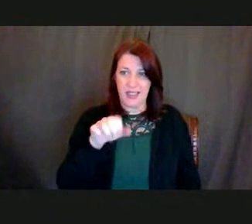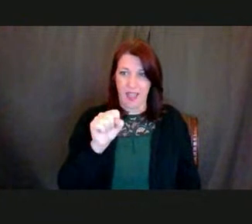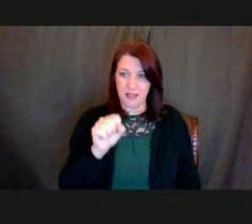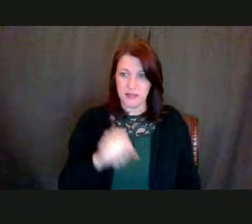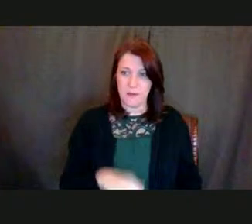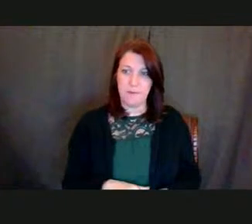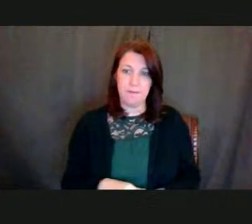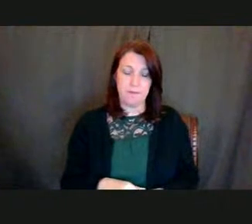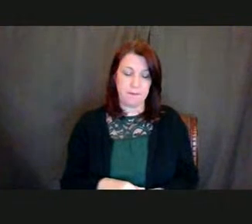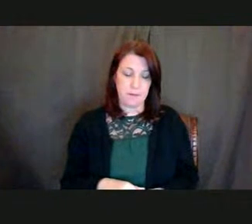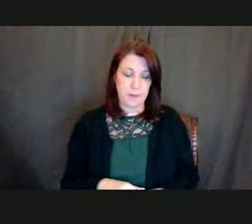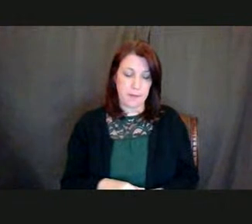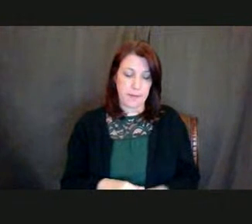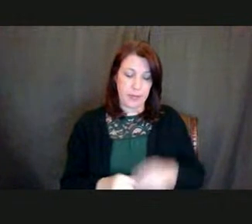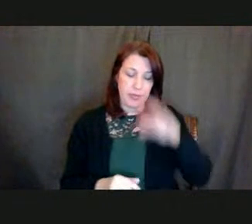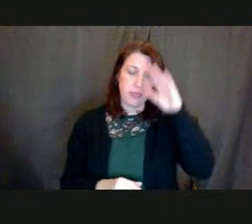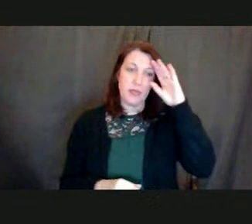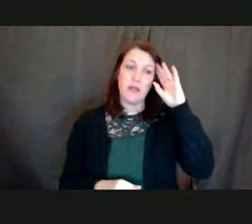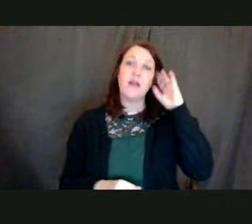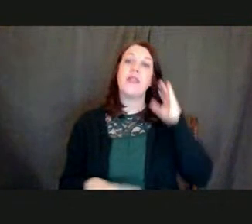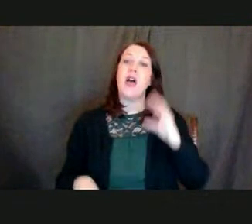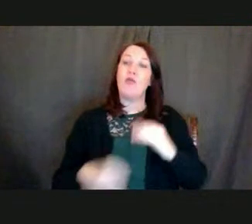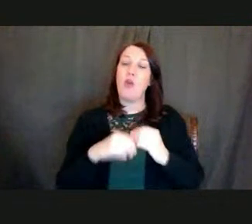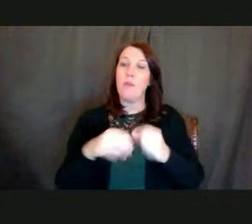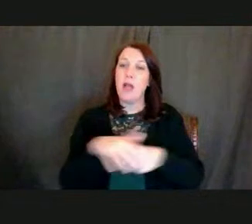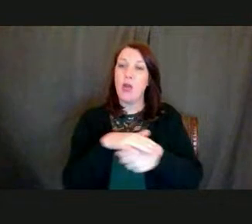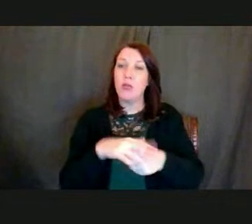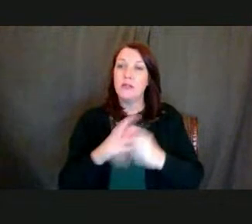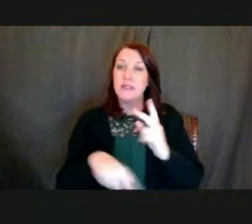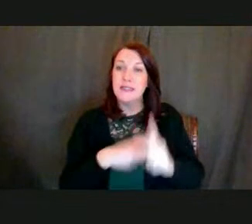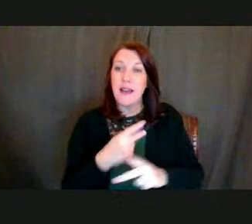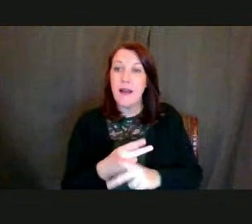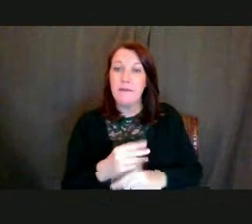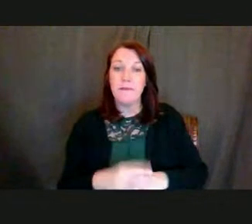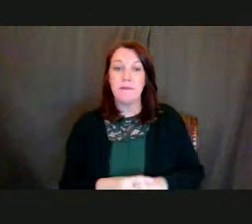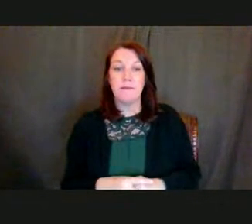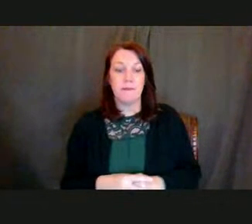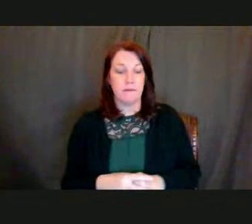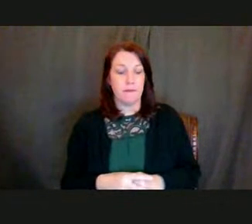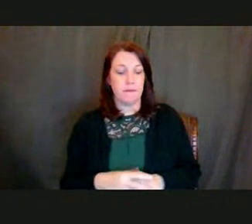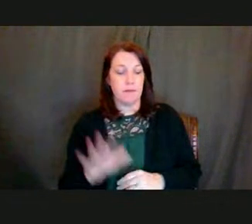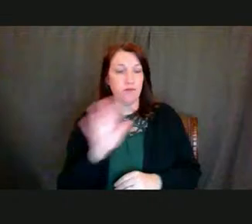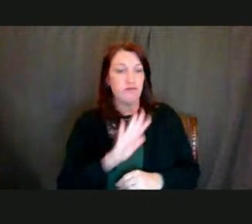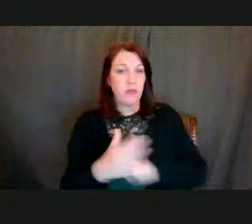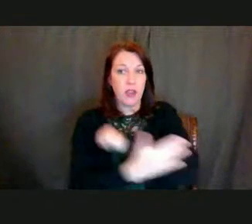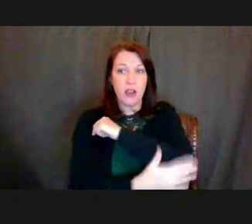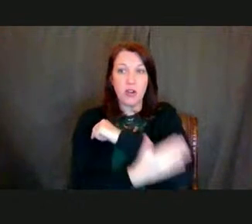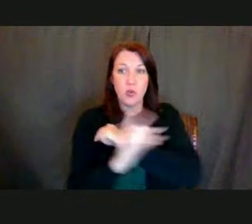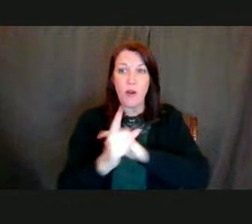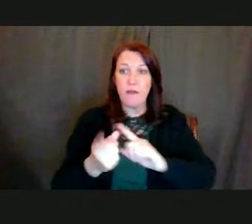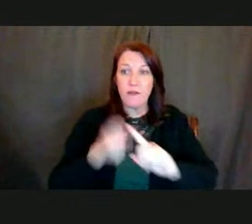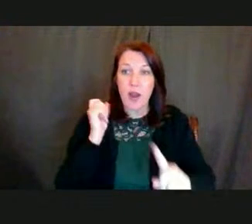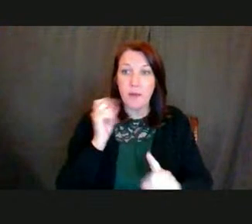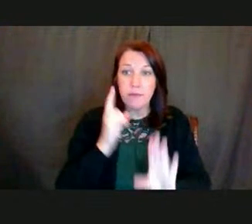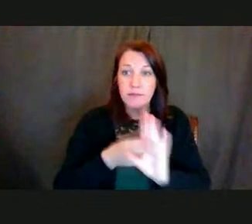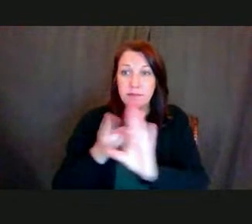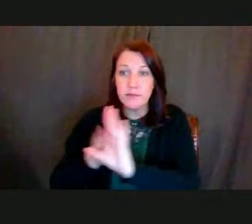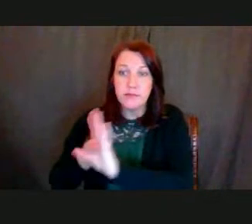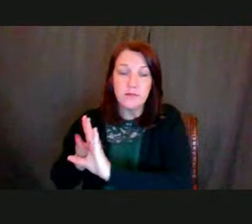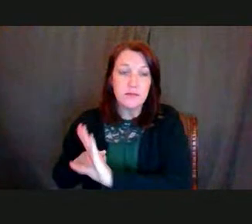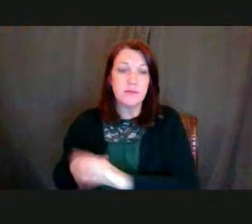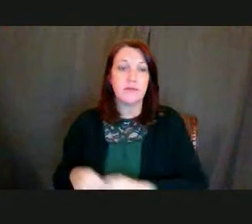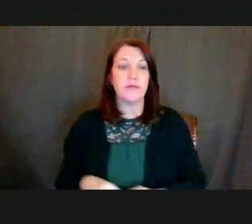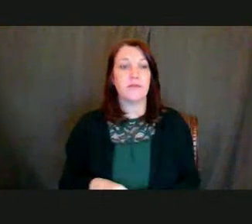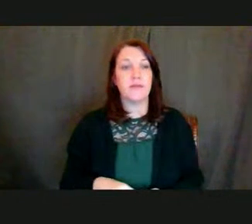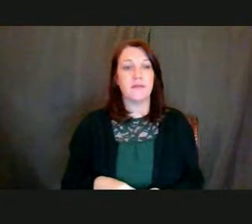also provide your enrollment location type. You can optionally provide the countries in which participants will be enrolled. One note, if